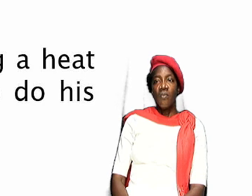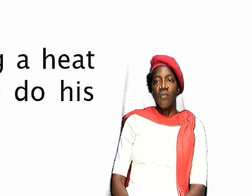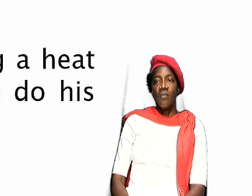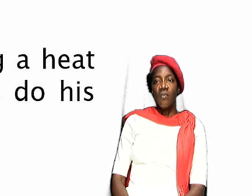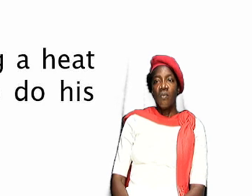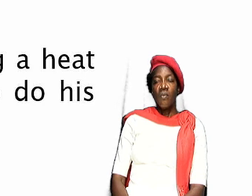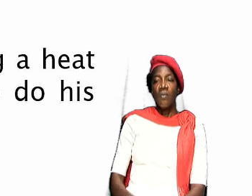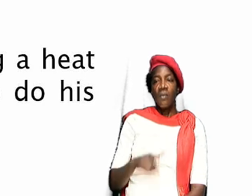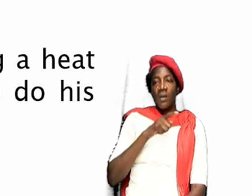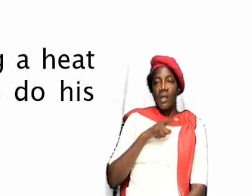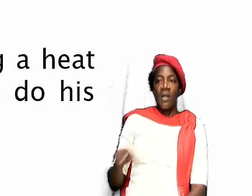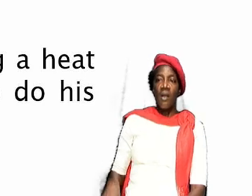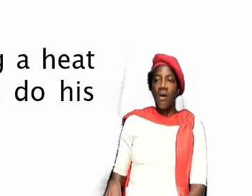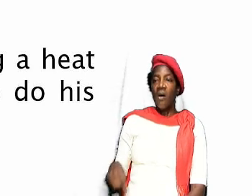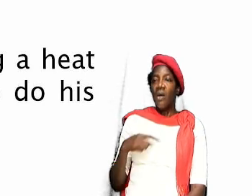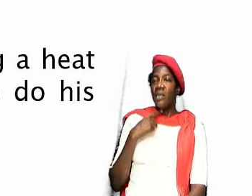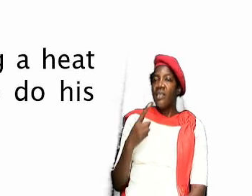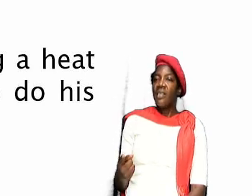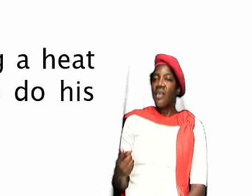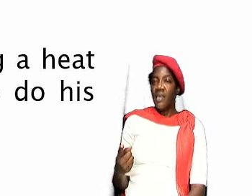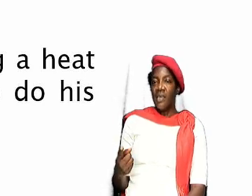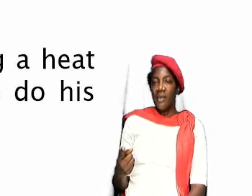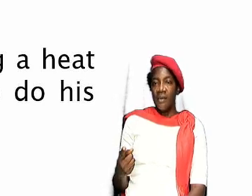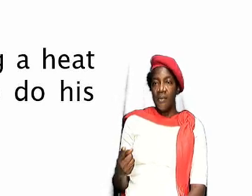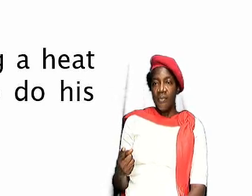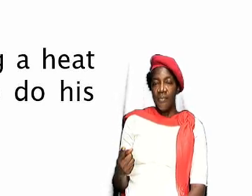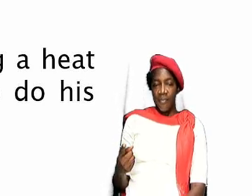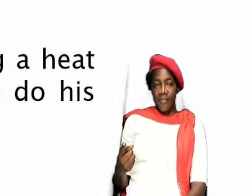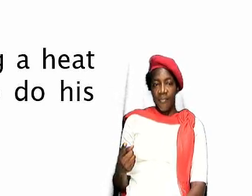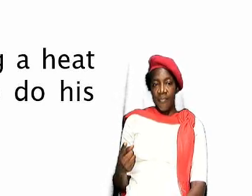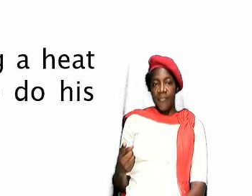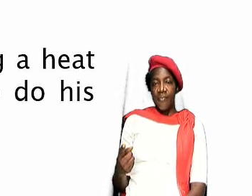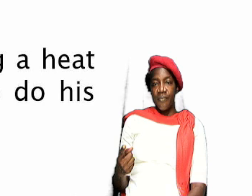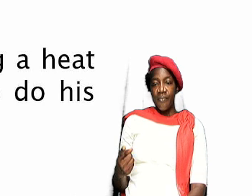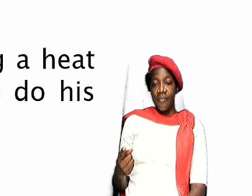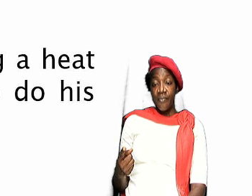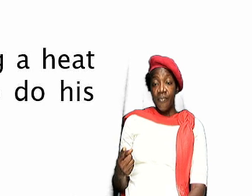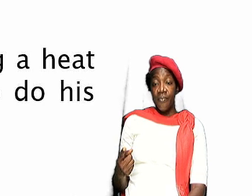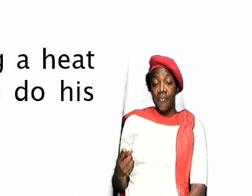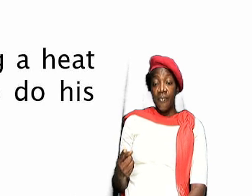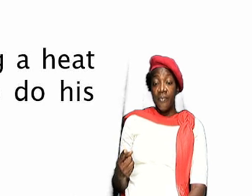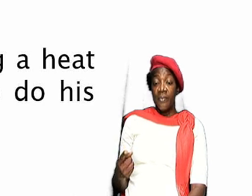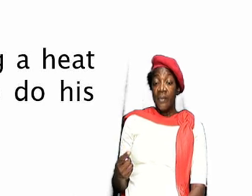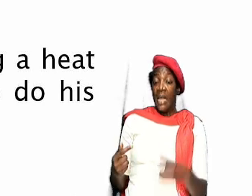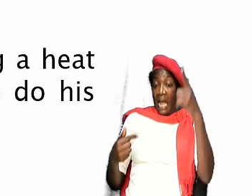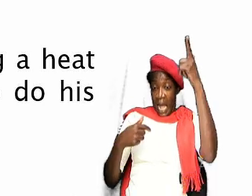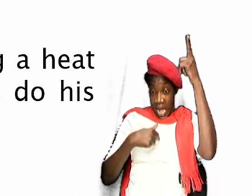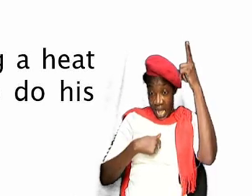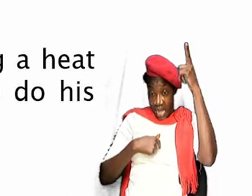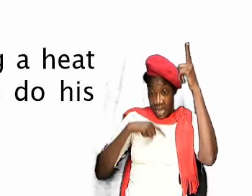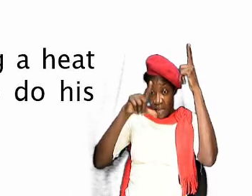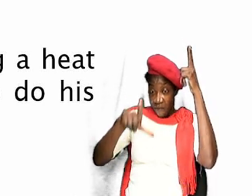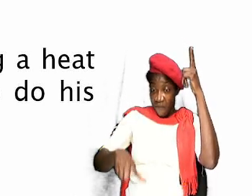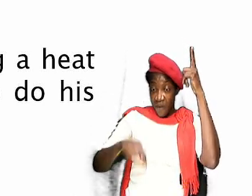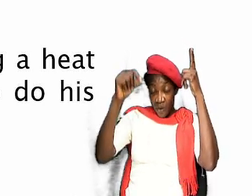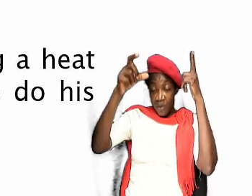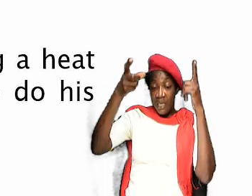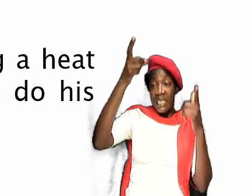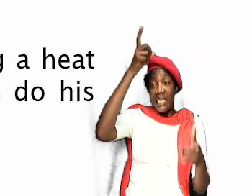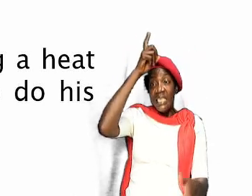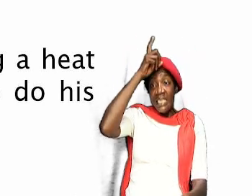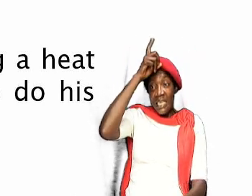The Lord said, these were the exact words that were written in the scripture. He said, I have found